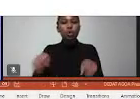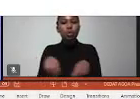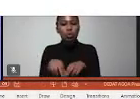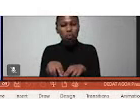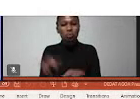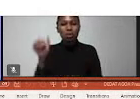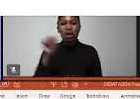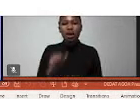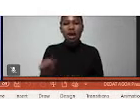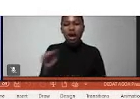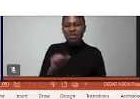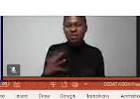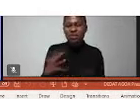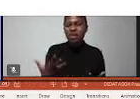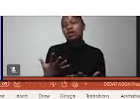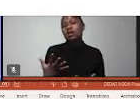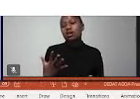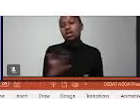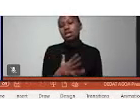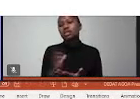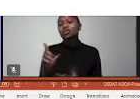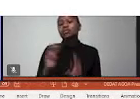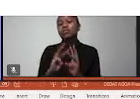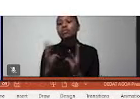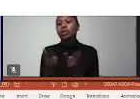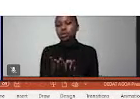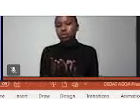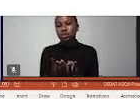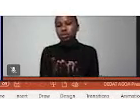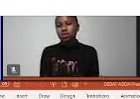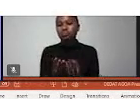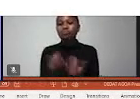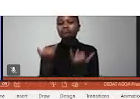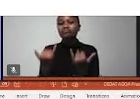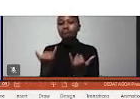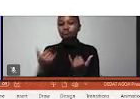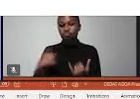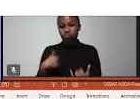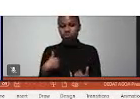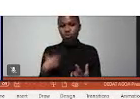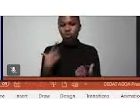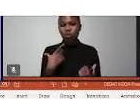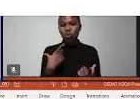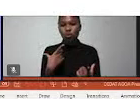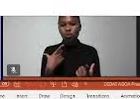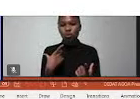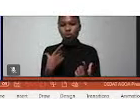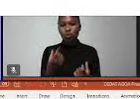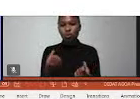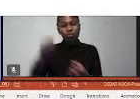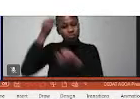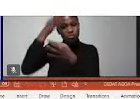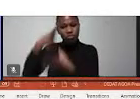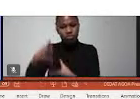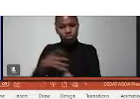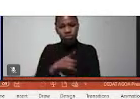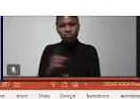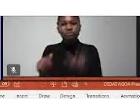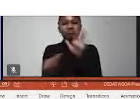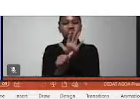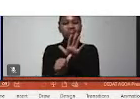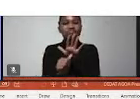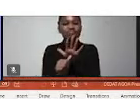and the rest of the world. And today we're going to be outlining to you the critical importance